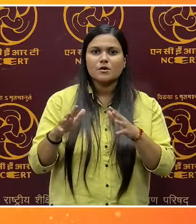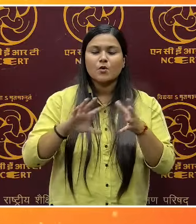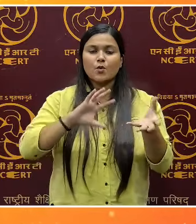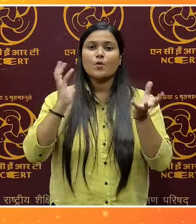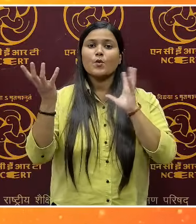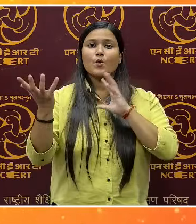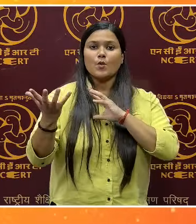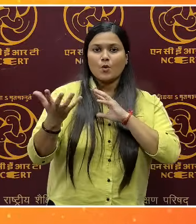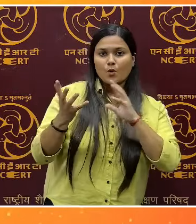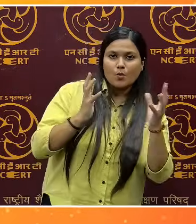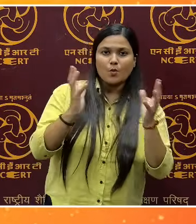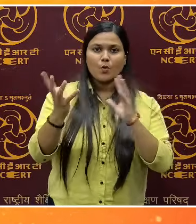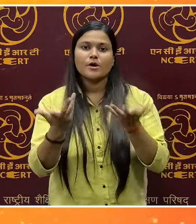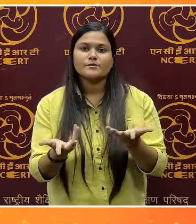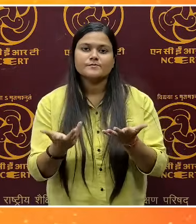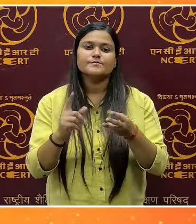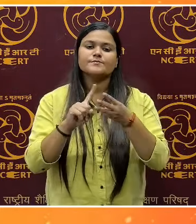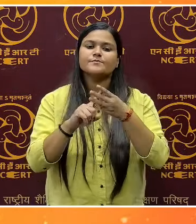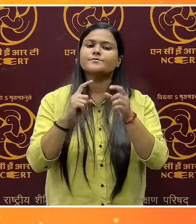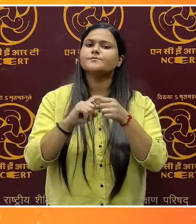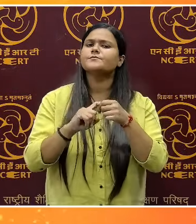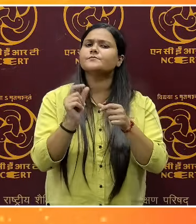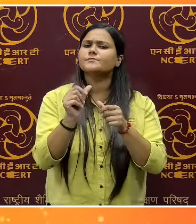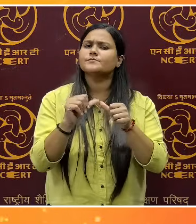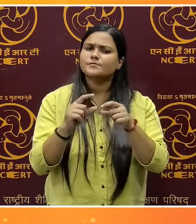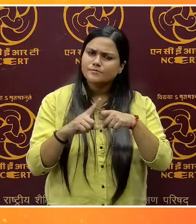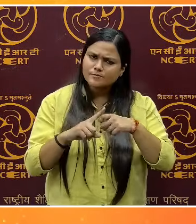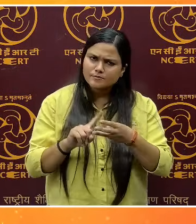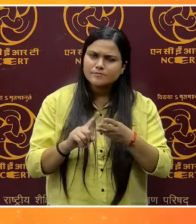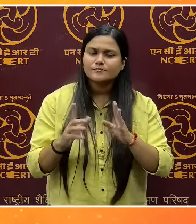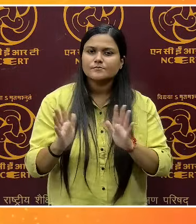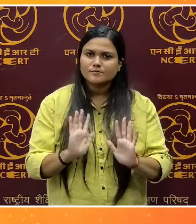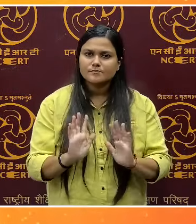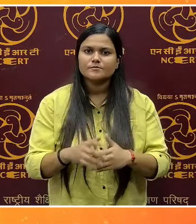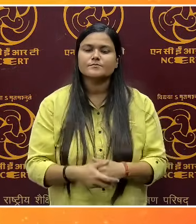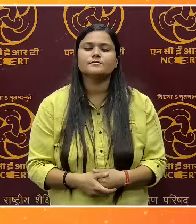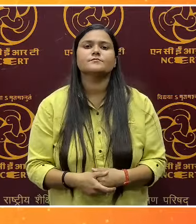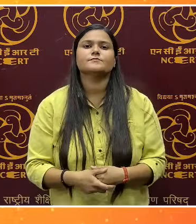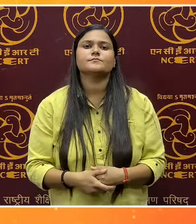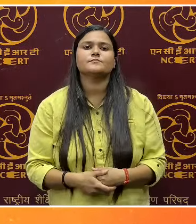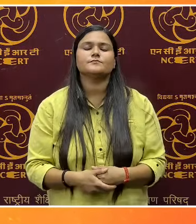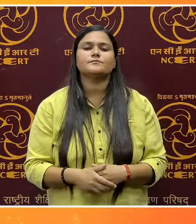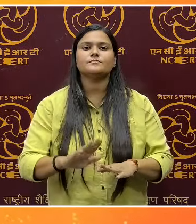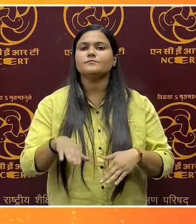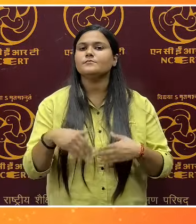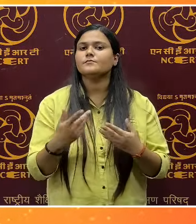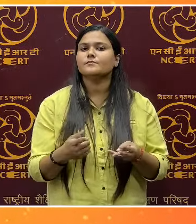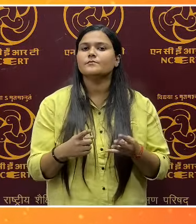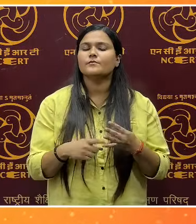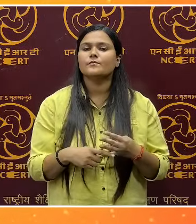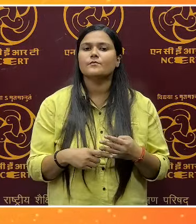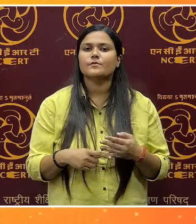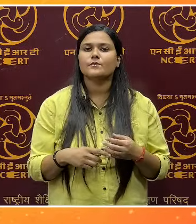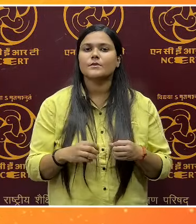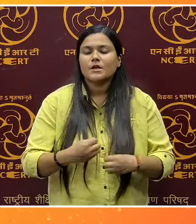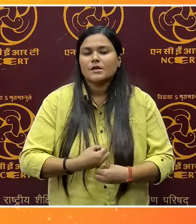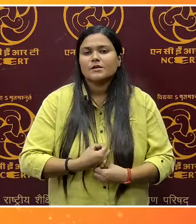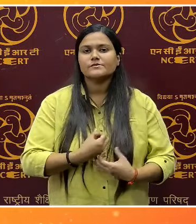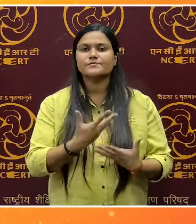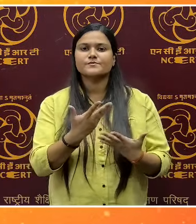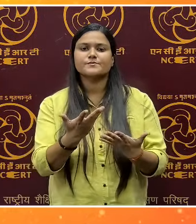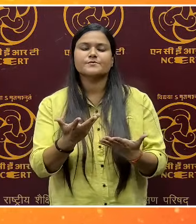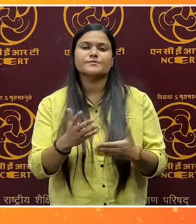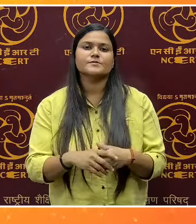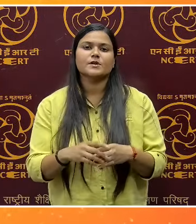compound interest, and then modeling population growth or decay, and then expressing